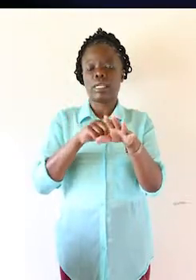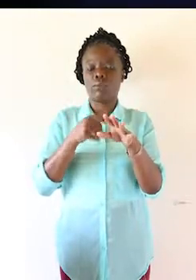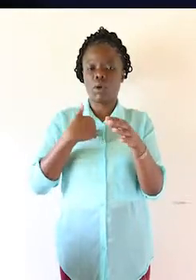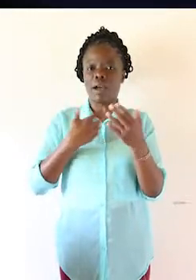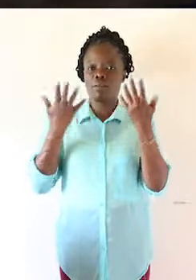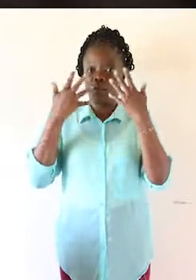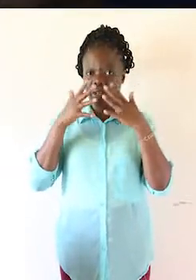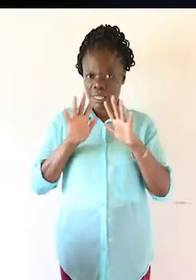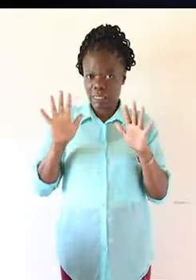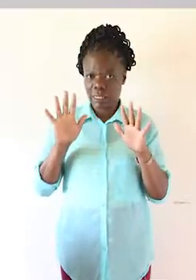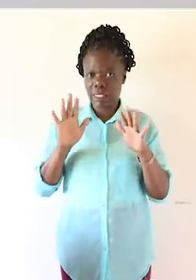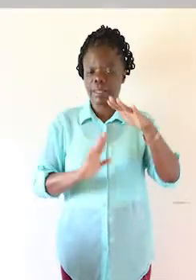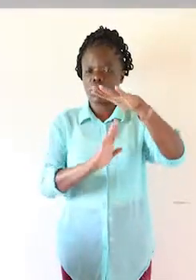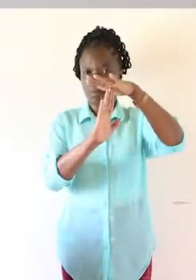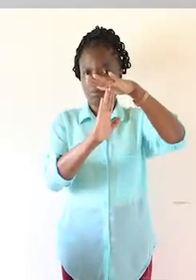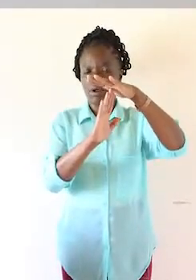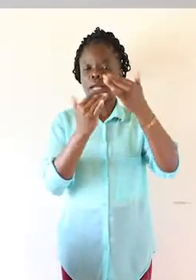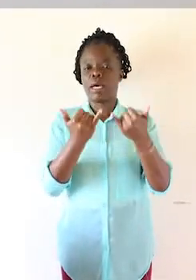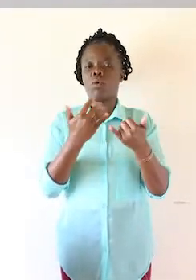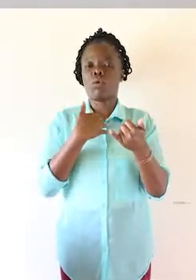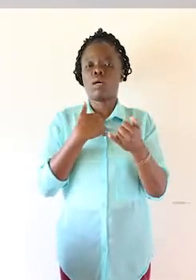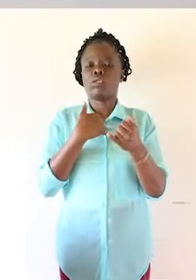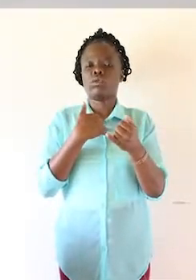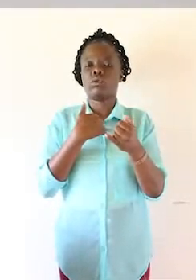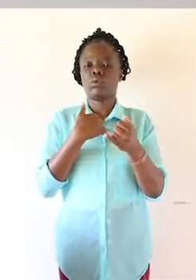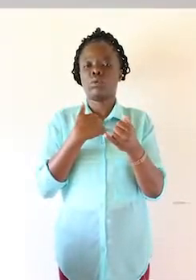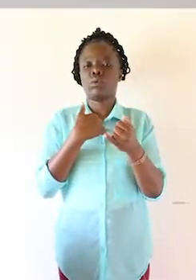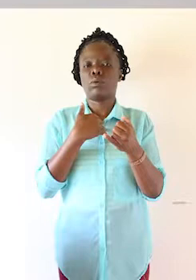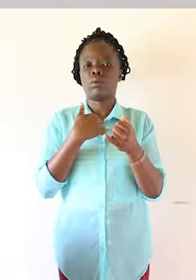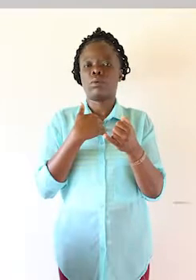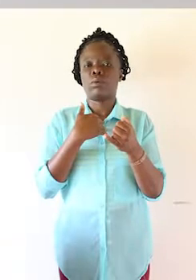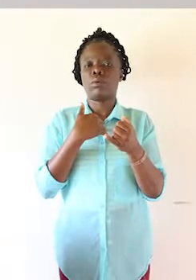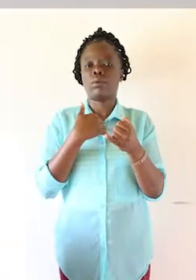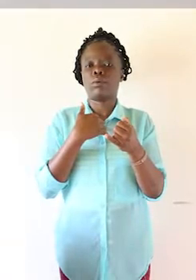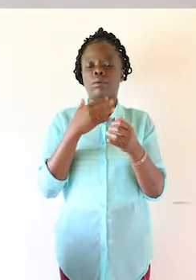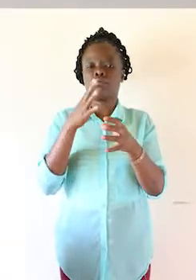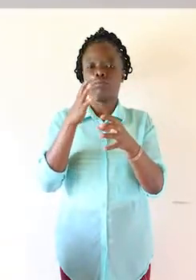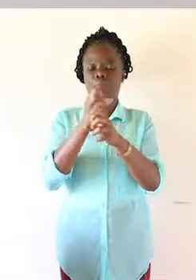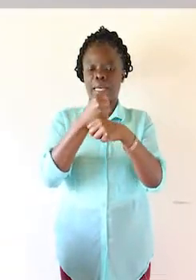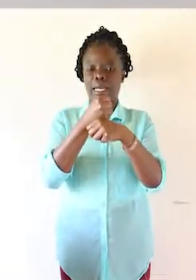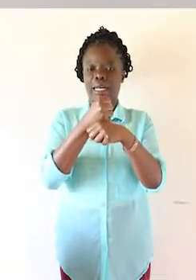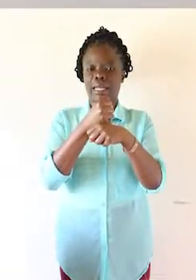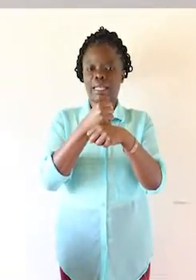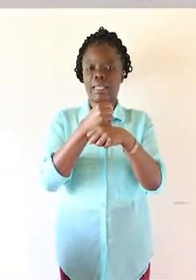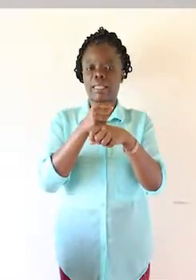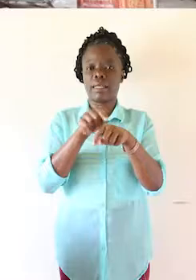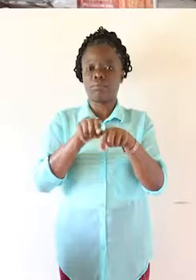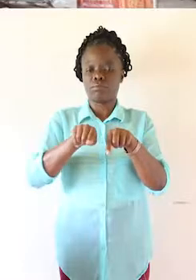When we have finished now, the top, now we want to bore the holes for the